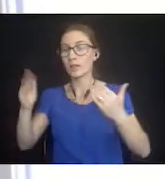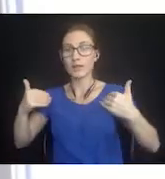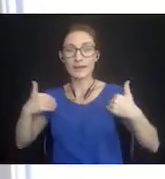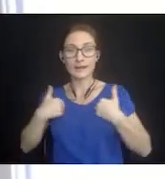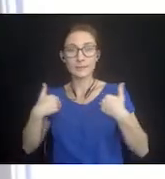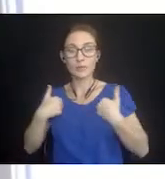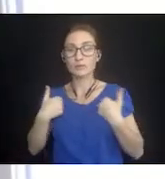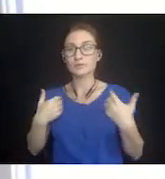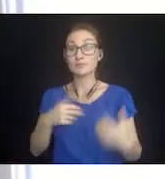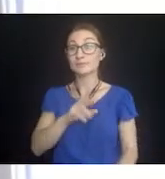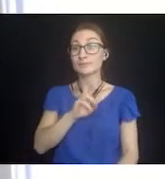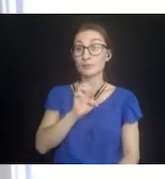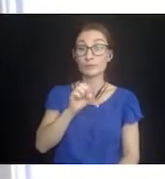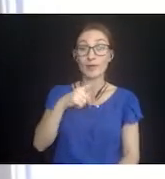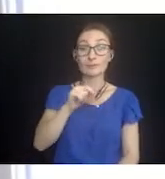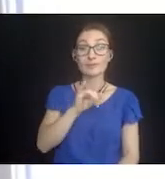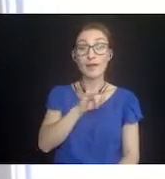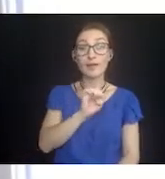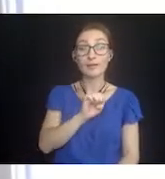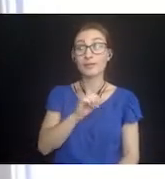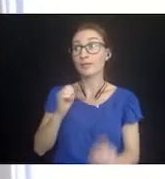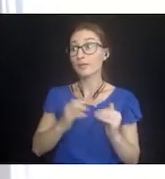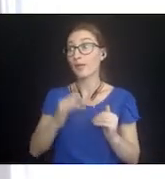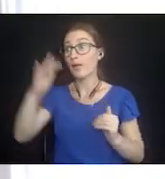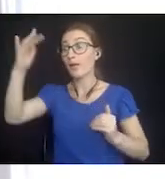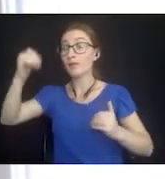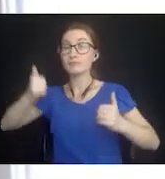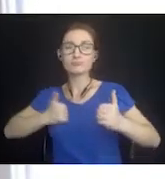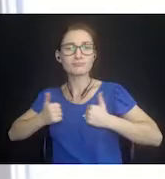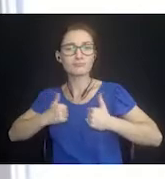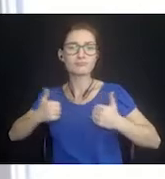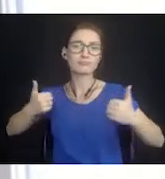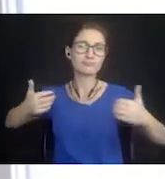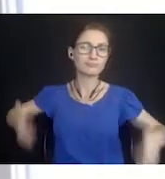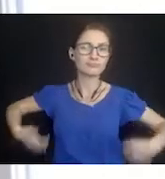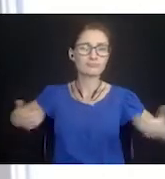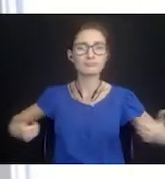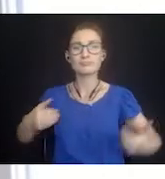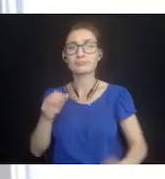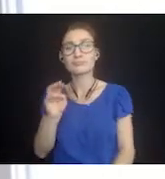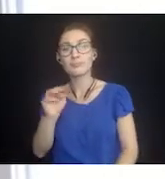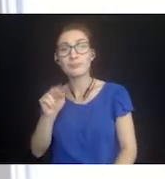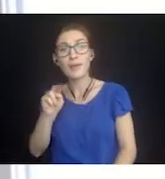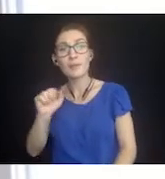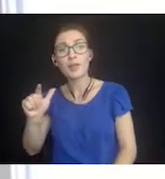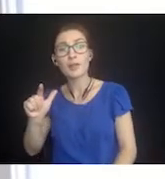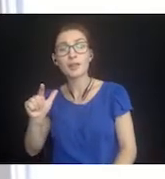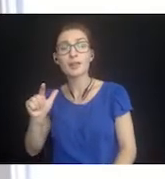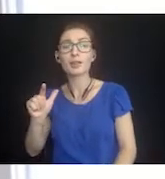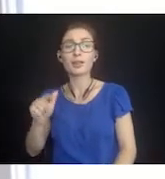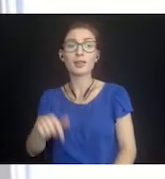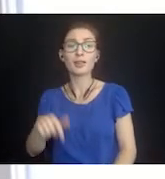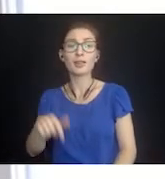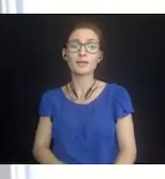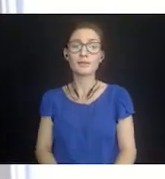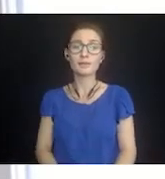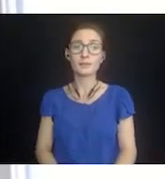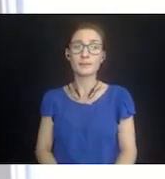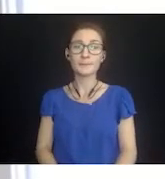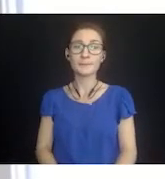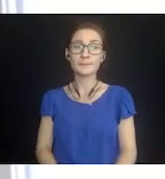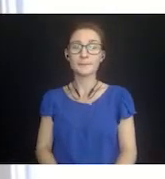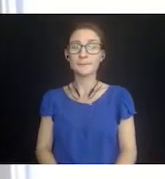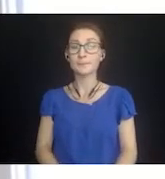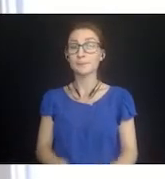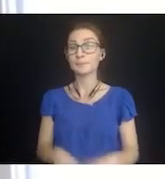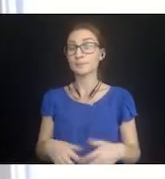like all animals, from reptiles way up to primates and mammals